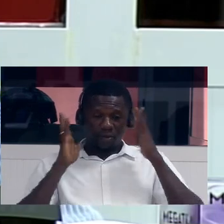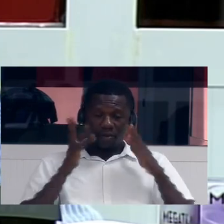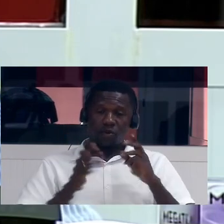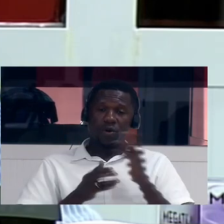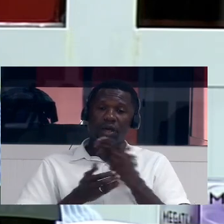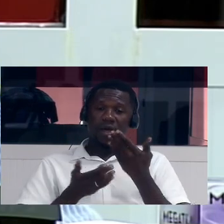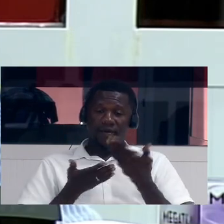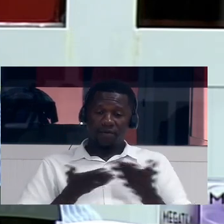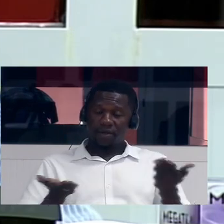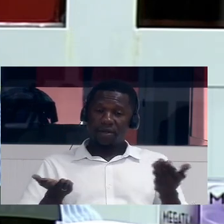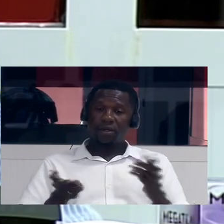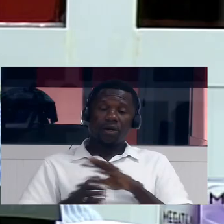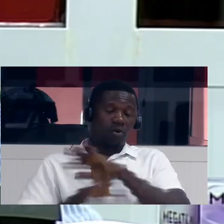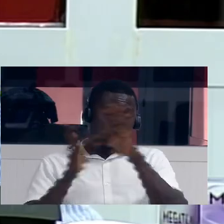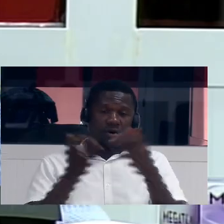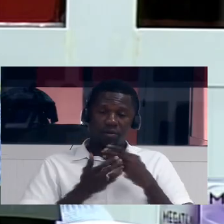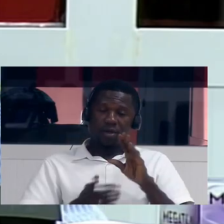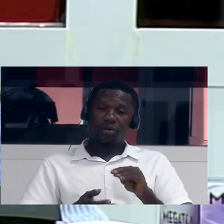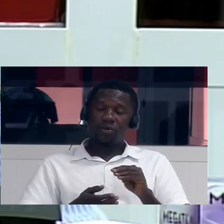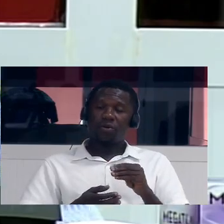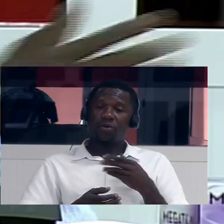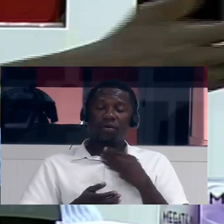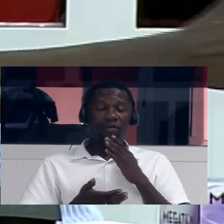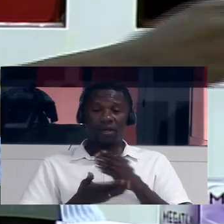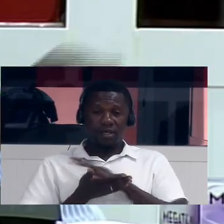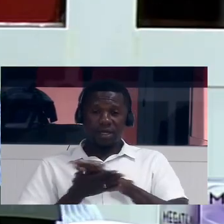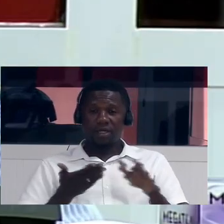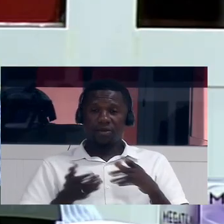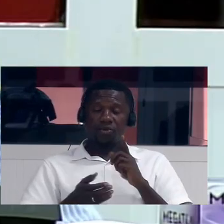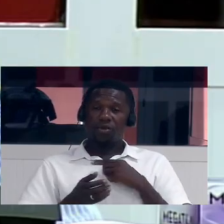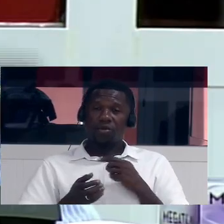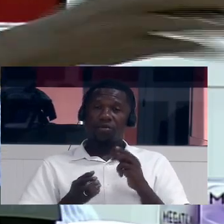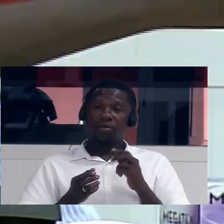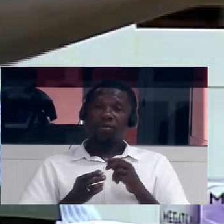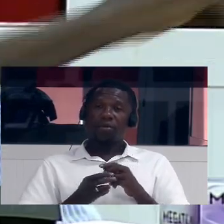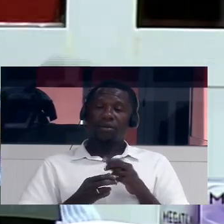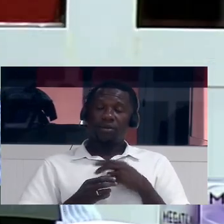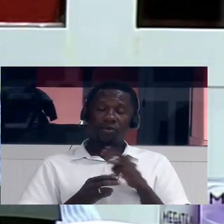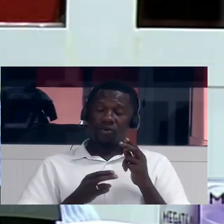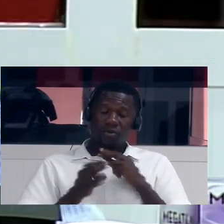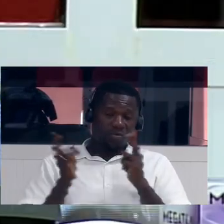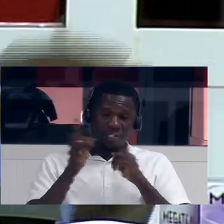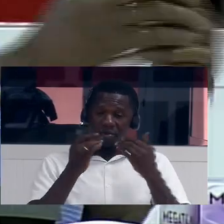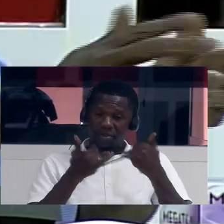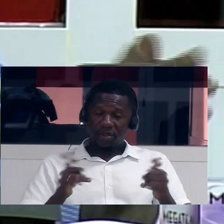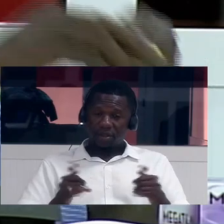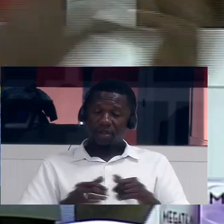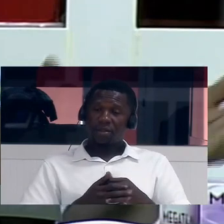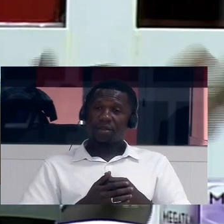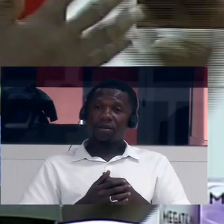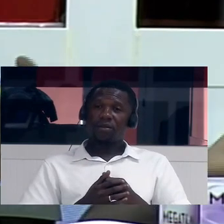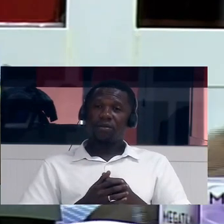left. That all I did. So very clearly, from what I gathered, some ammunition were missing. Shells were picked up. But